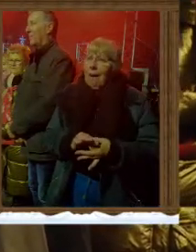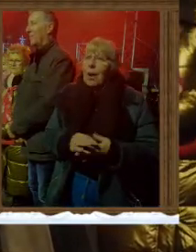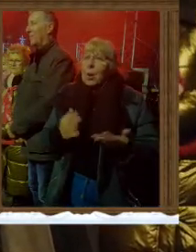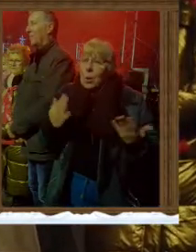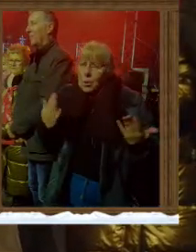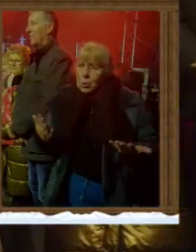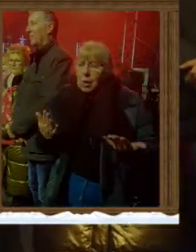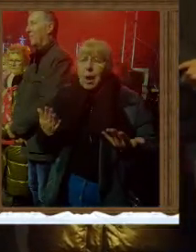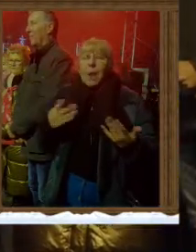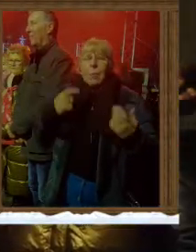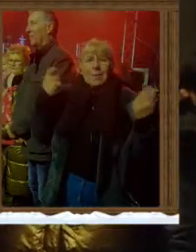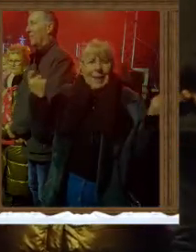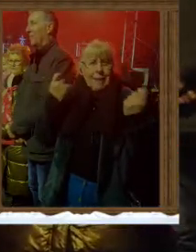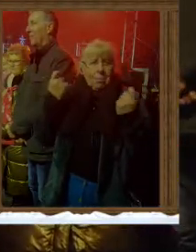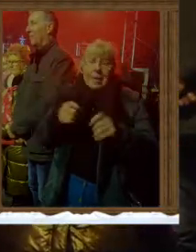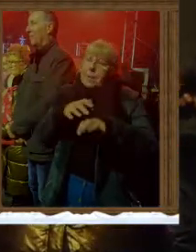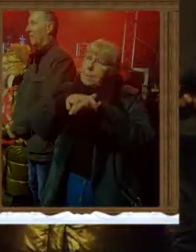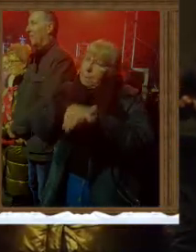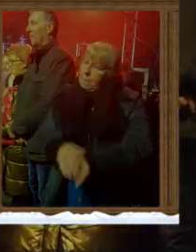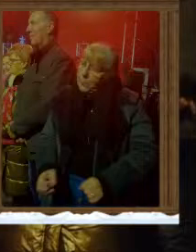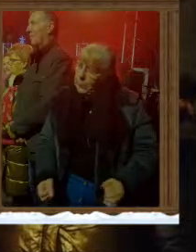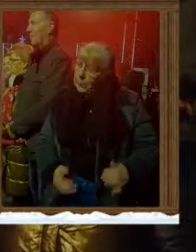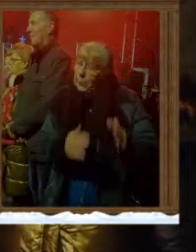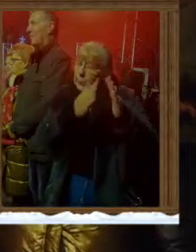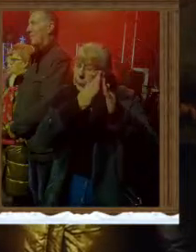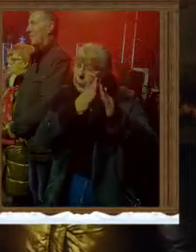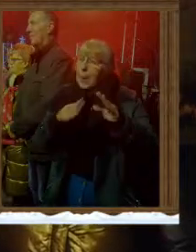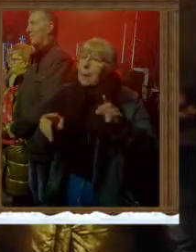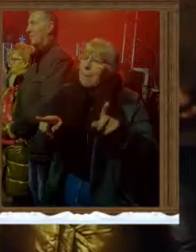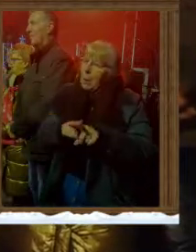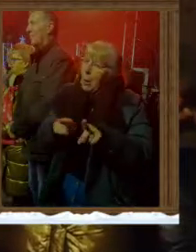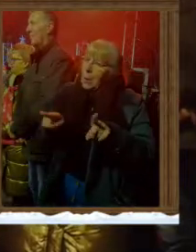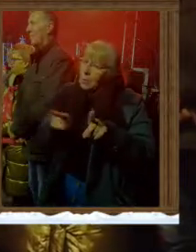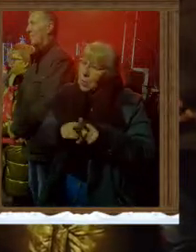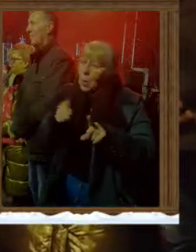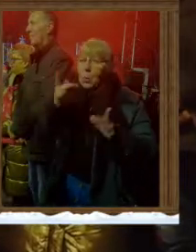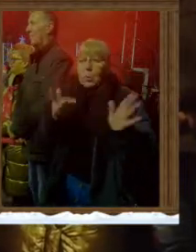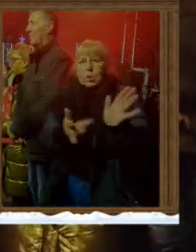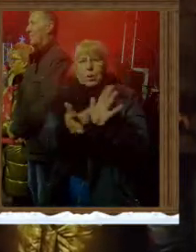Christmas by switching on the lights and celebrating Jesus,